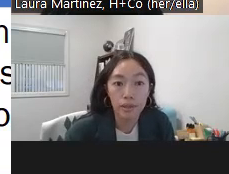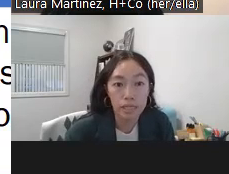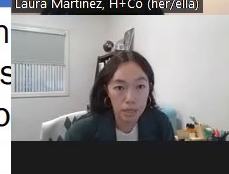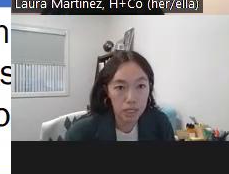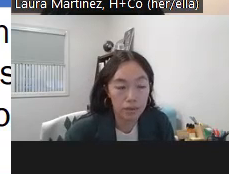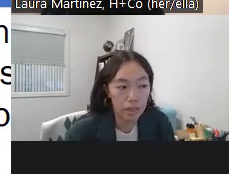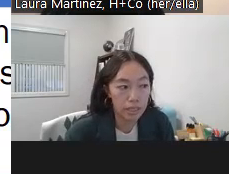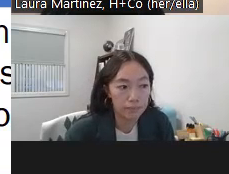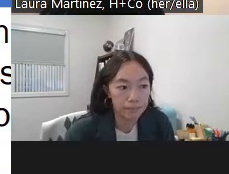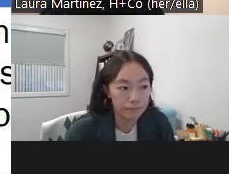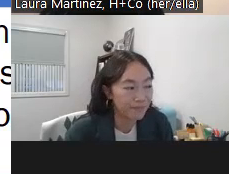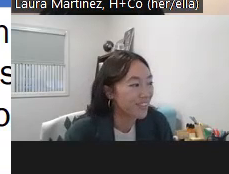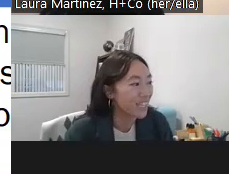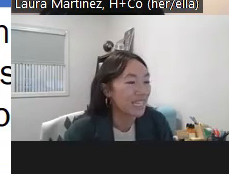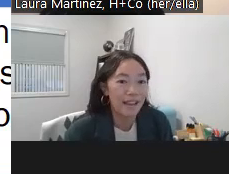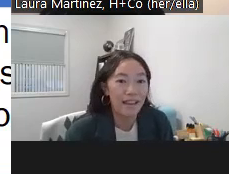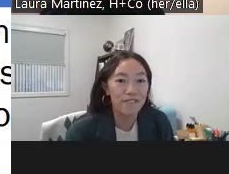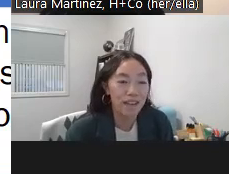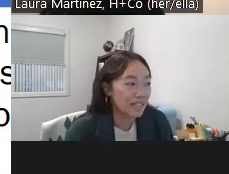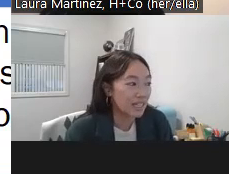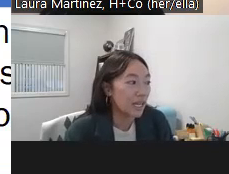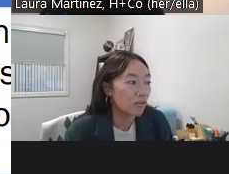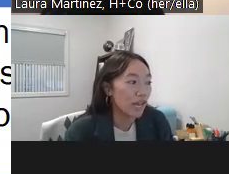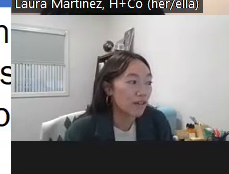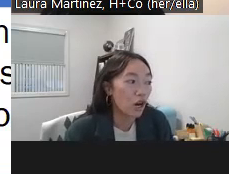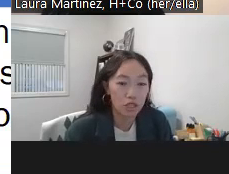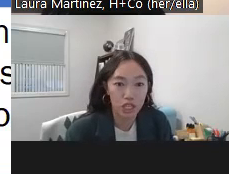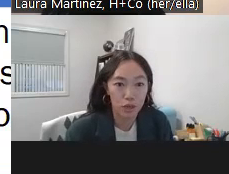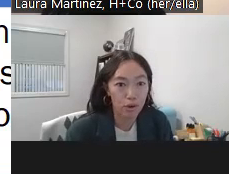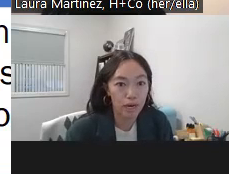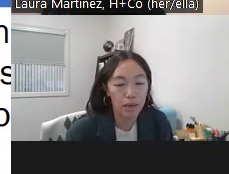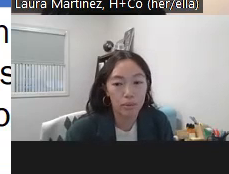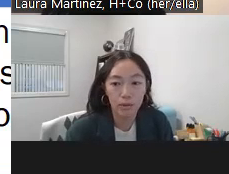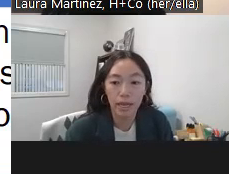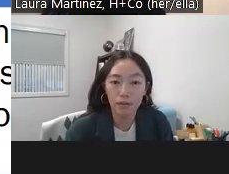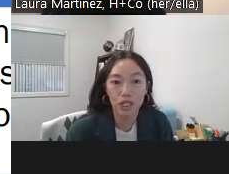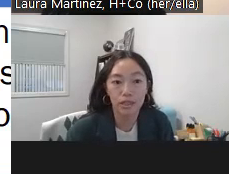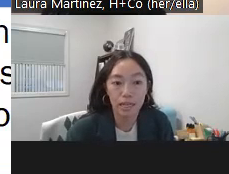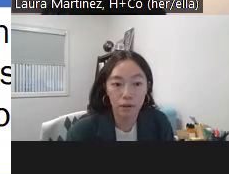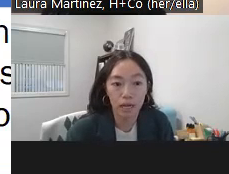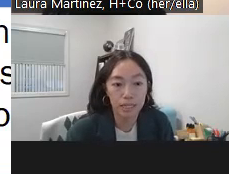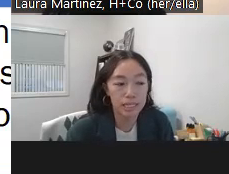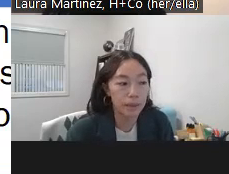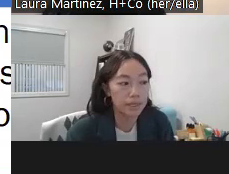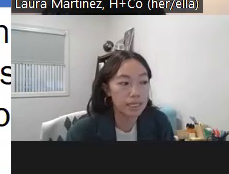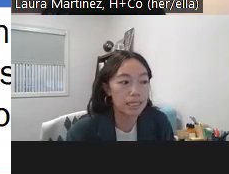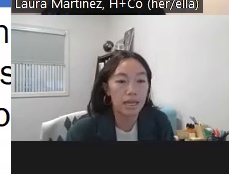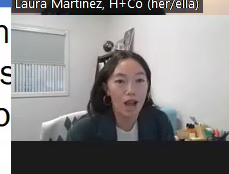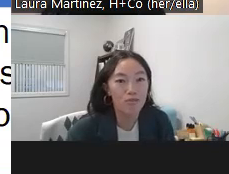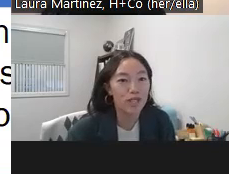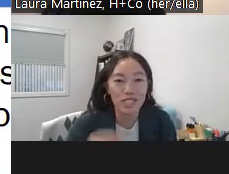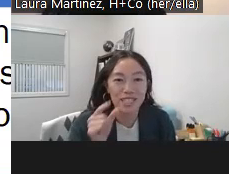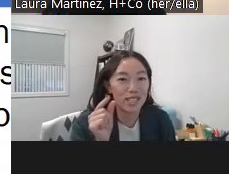then also in the downtown area. And finally, we have a car share program. We have shared several updates about